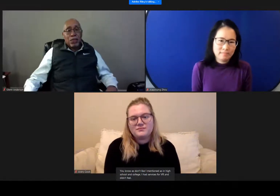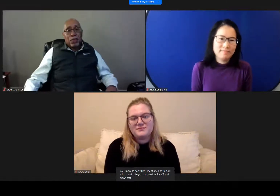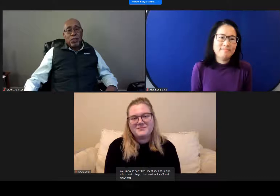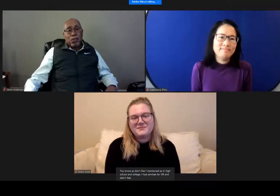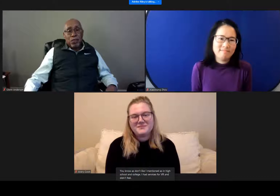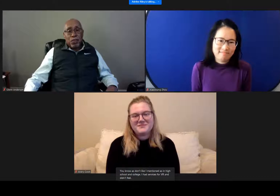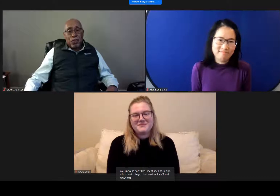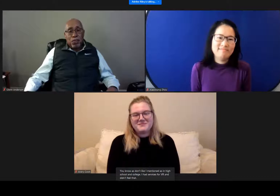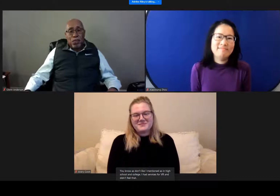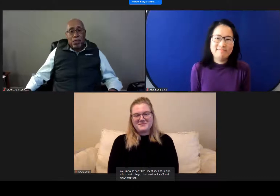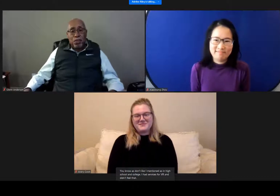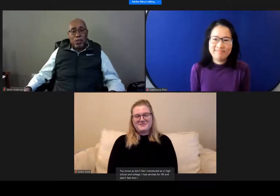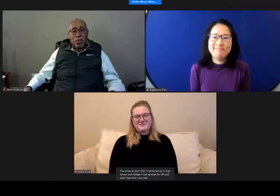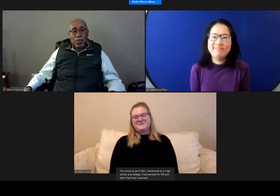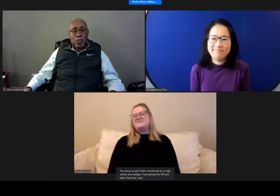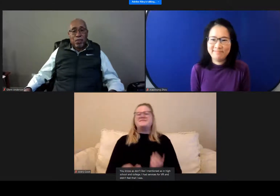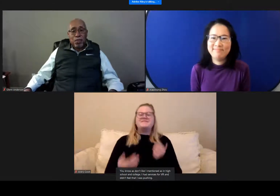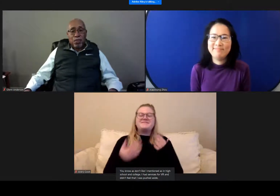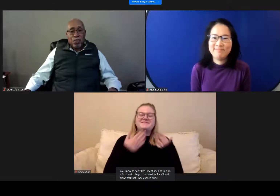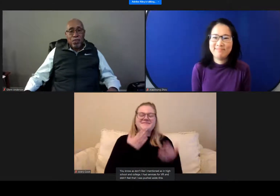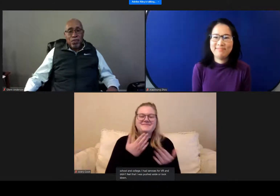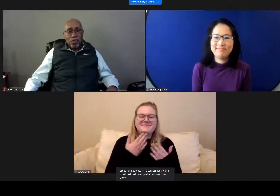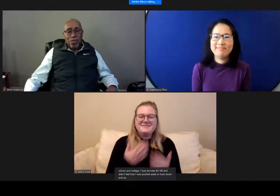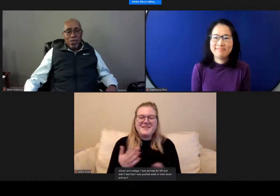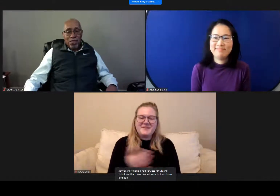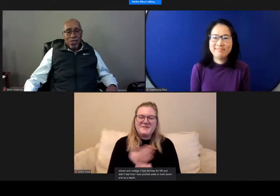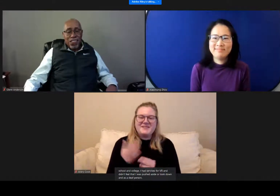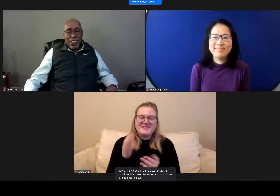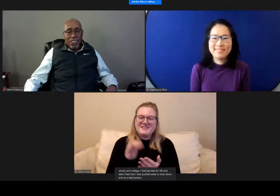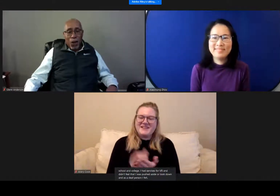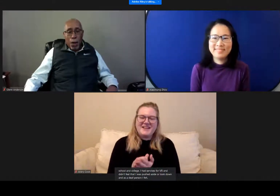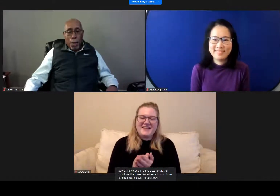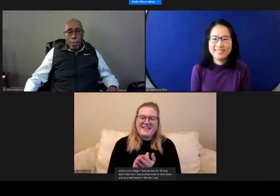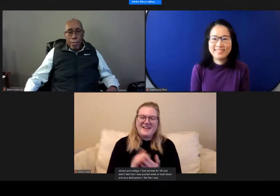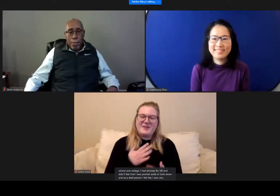feel that I was pushed aside or looked down on as a deaf person.